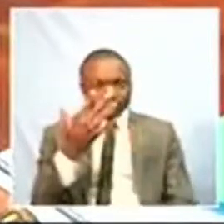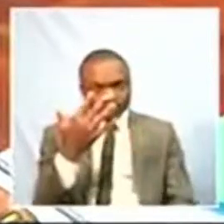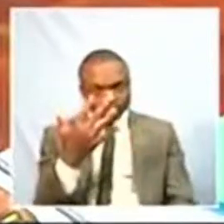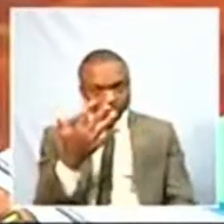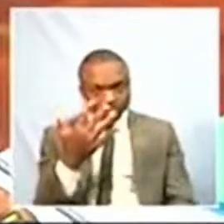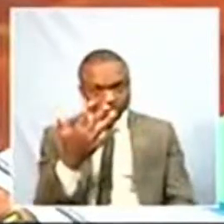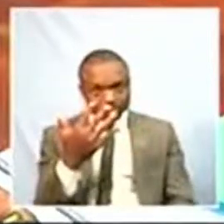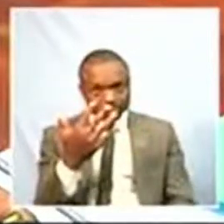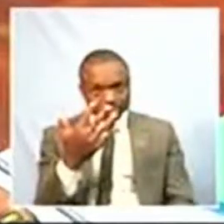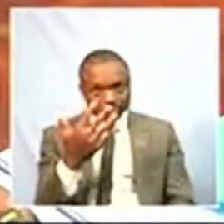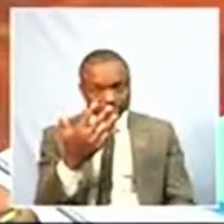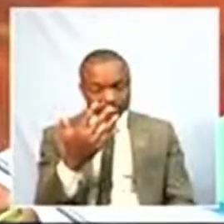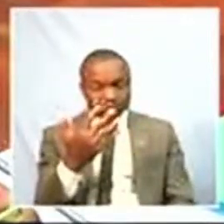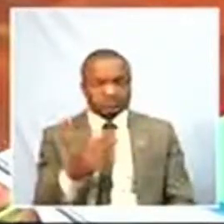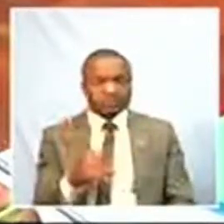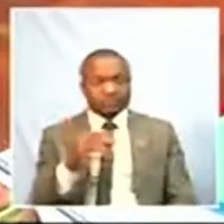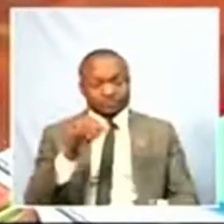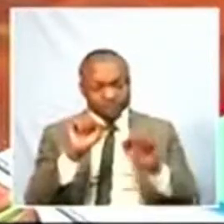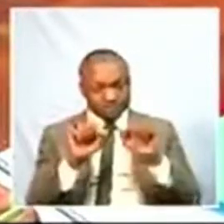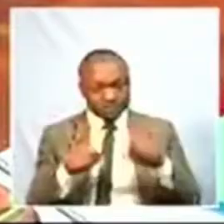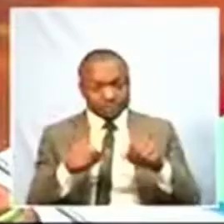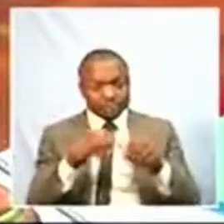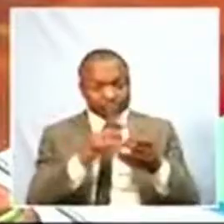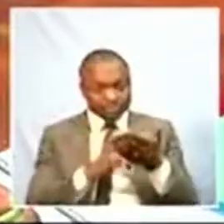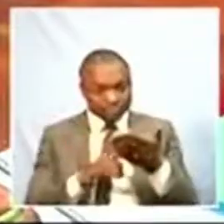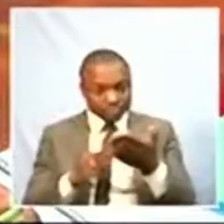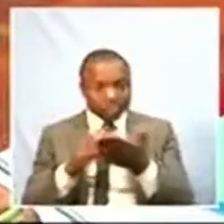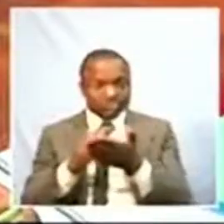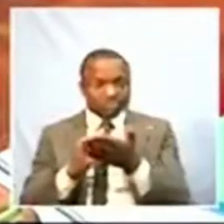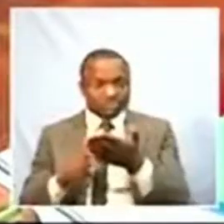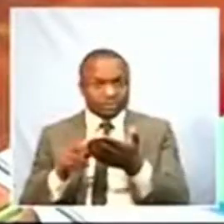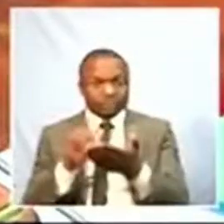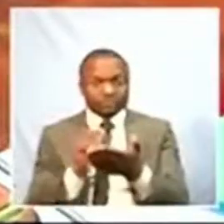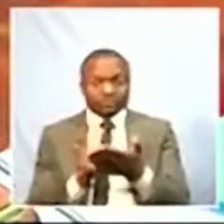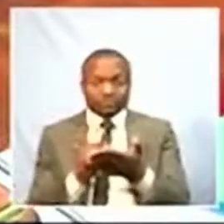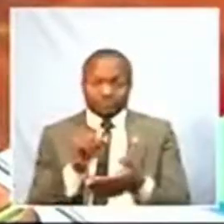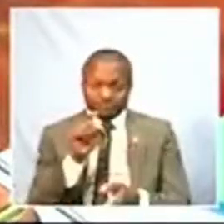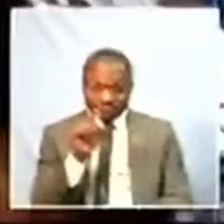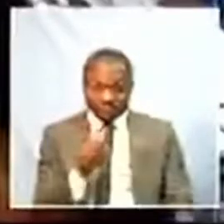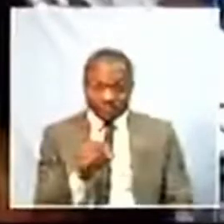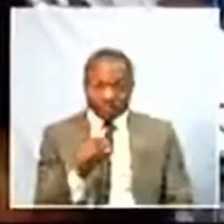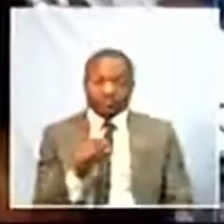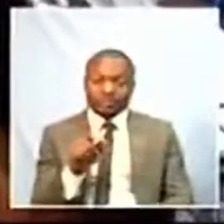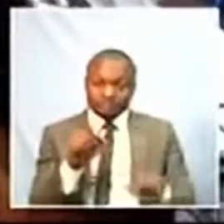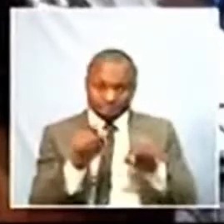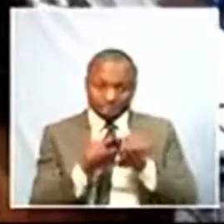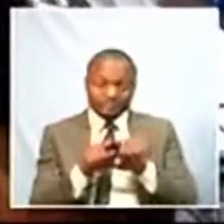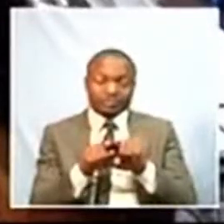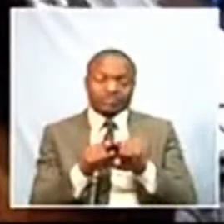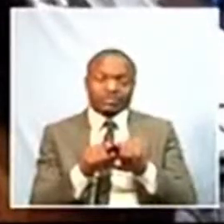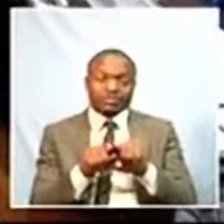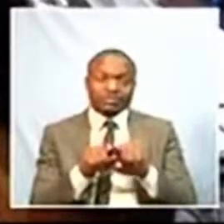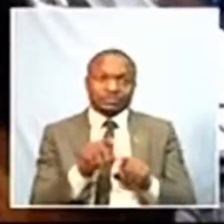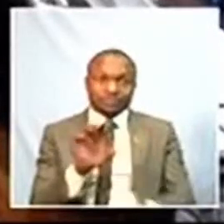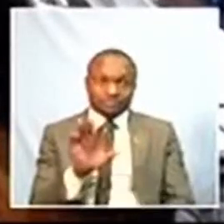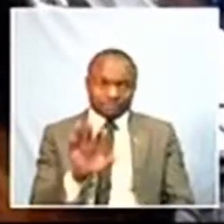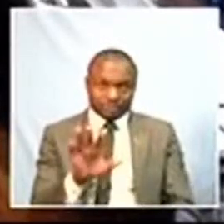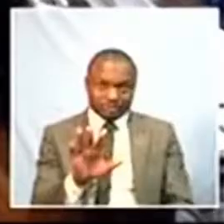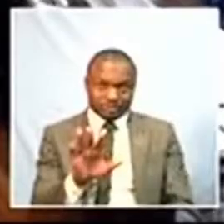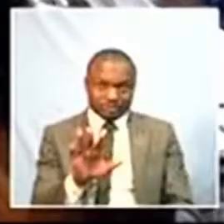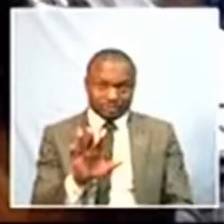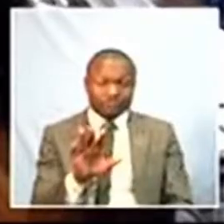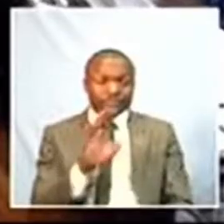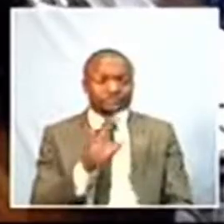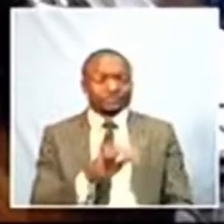of electricity. If I can be allowed to read what it says. No, I think that's the same. The clarification. Just the 1 speak million. about